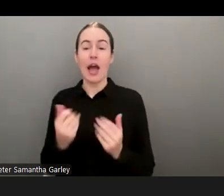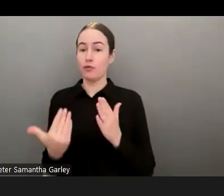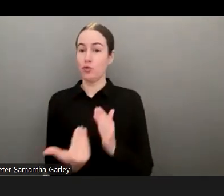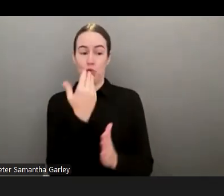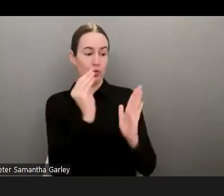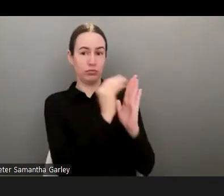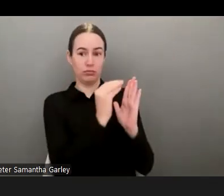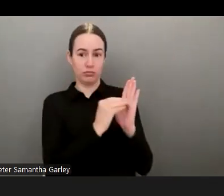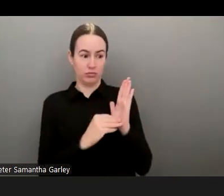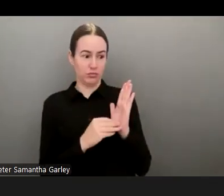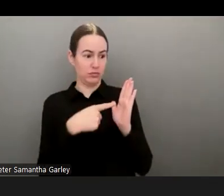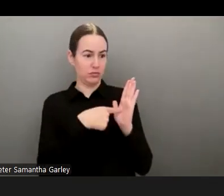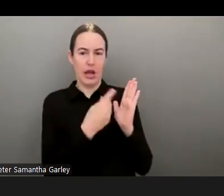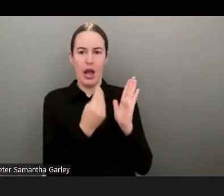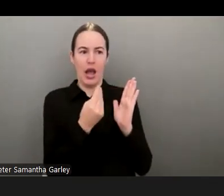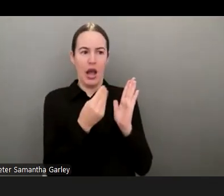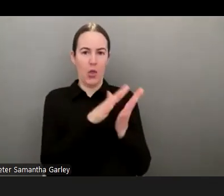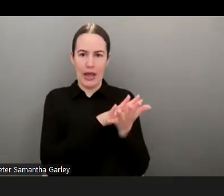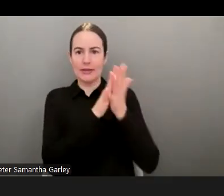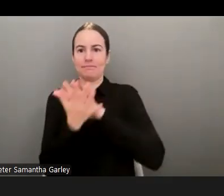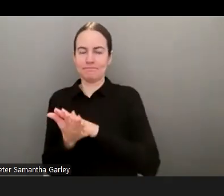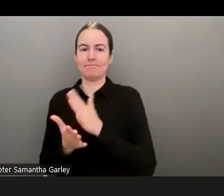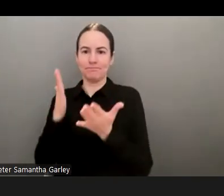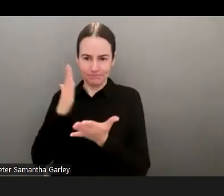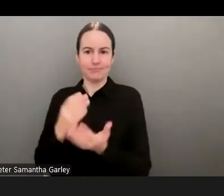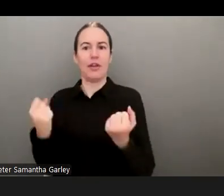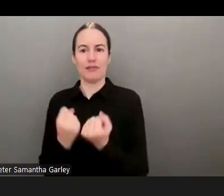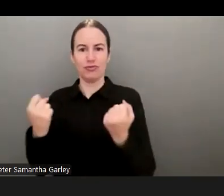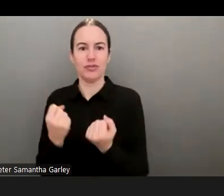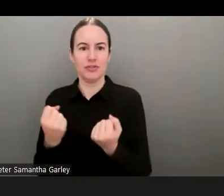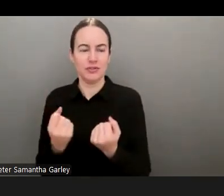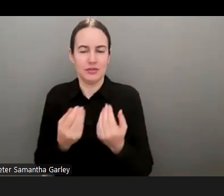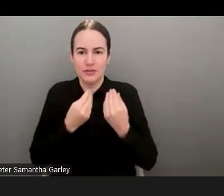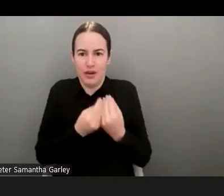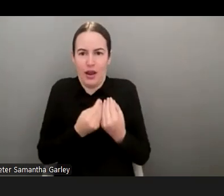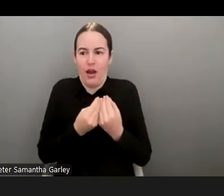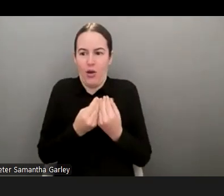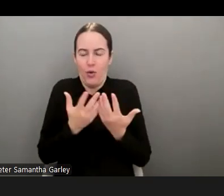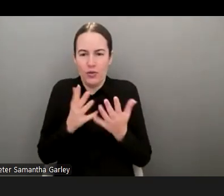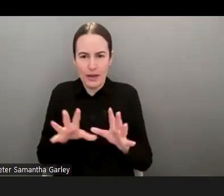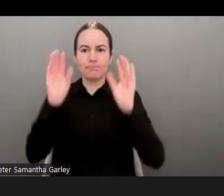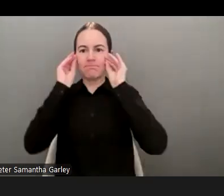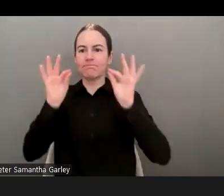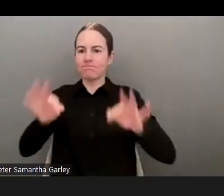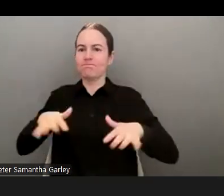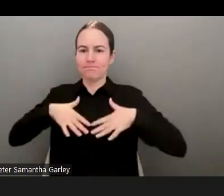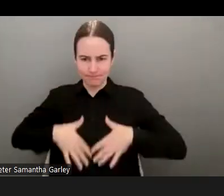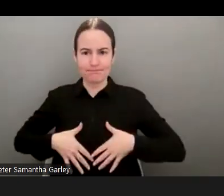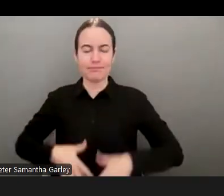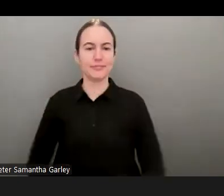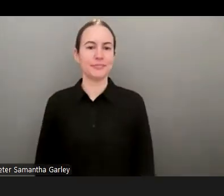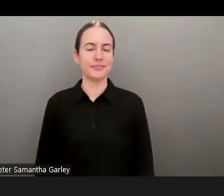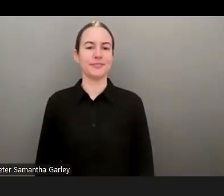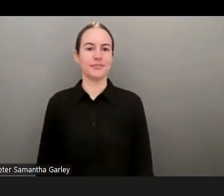and then how do you understand them? How will it be applied? Because for the moment, we already